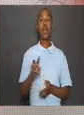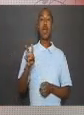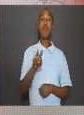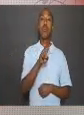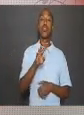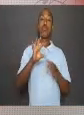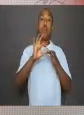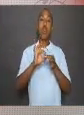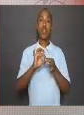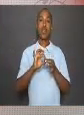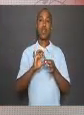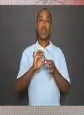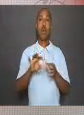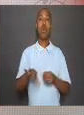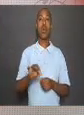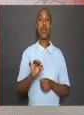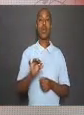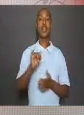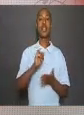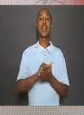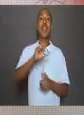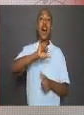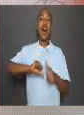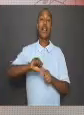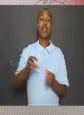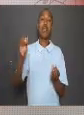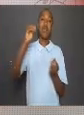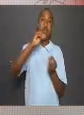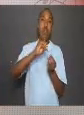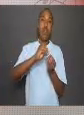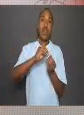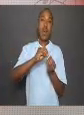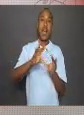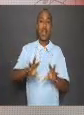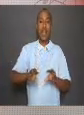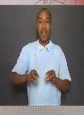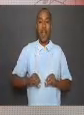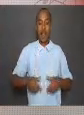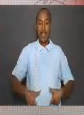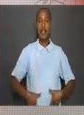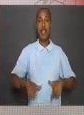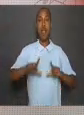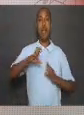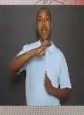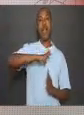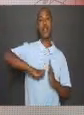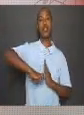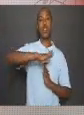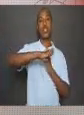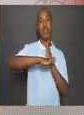Both bonds occur so that the atoms involved can gain a stable